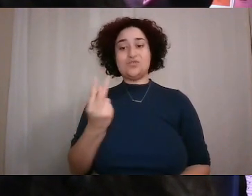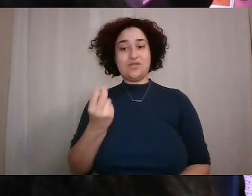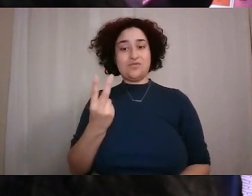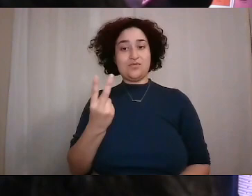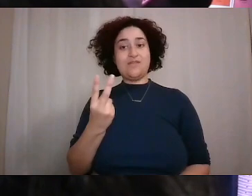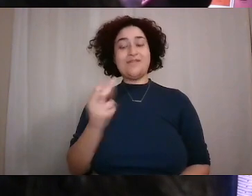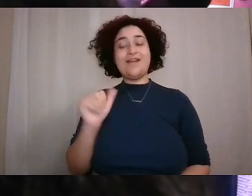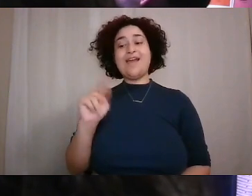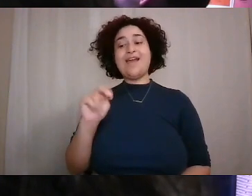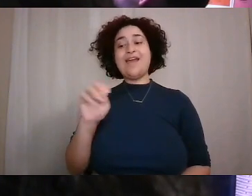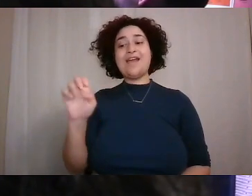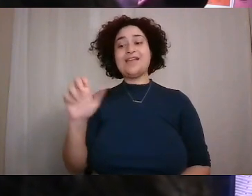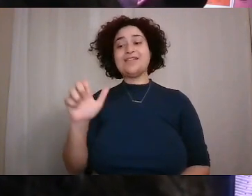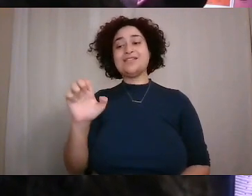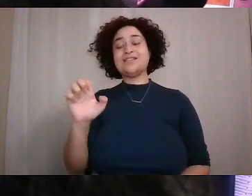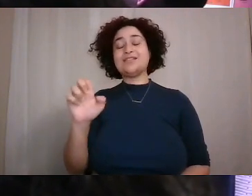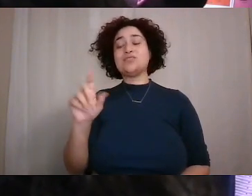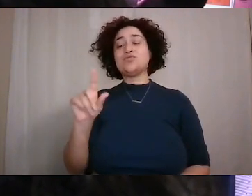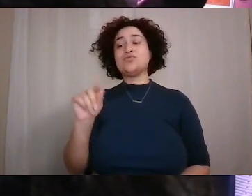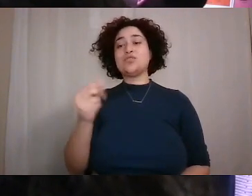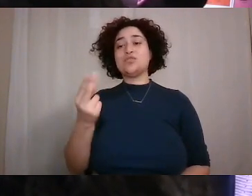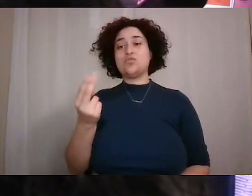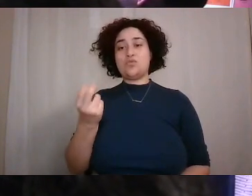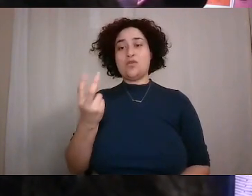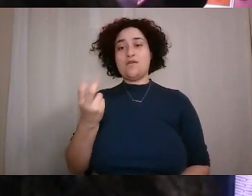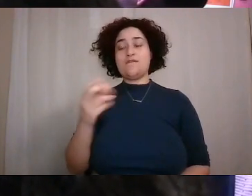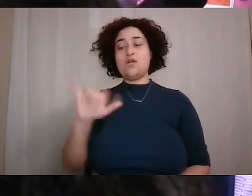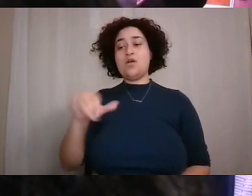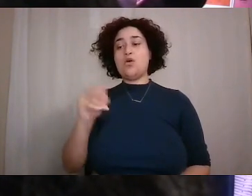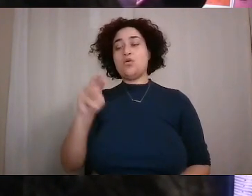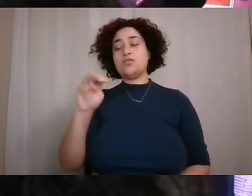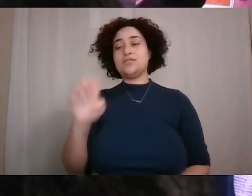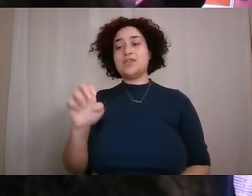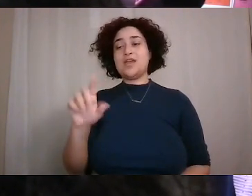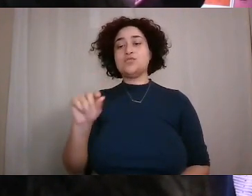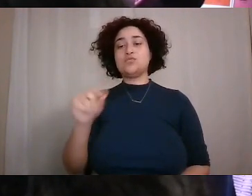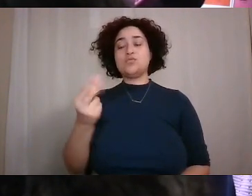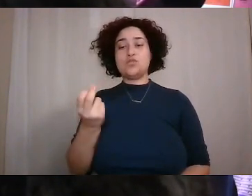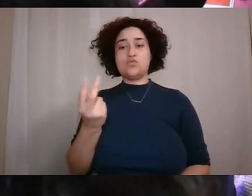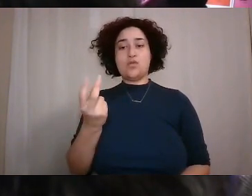2012. Jose Luis, 2012. KZ, 2012.